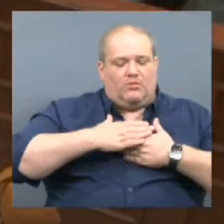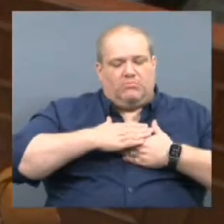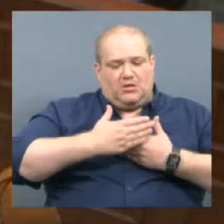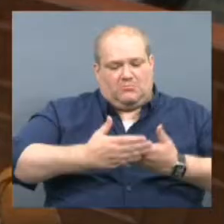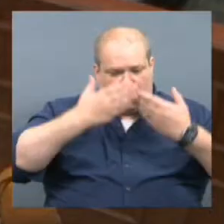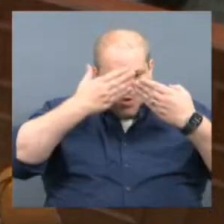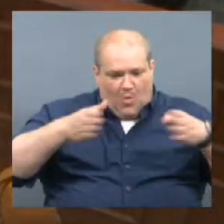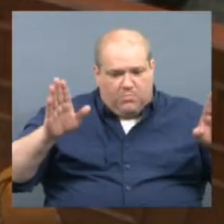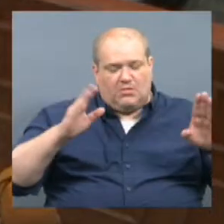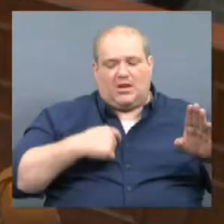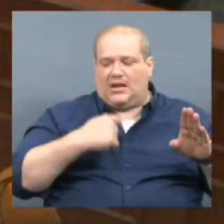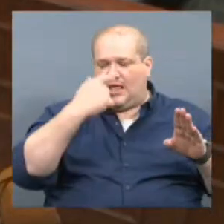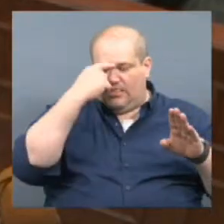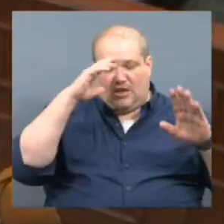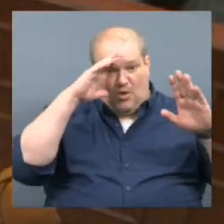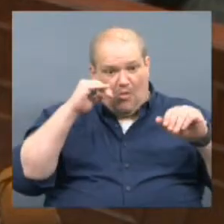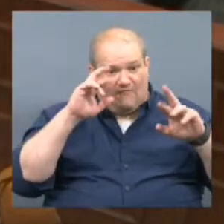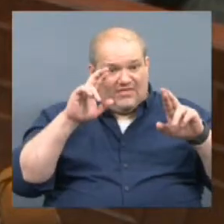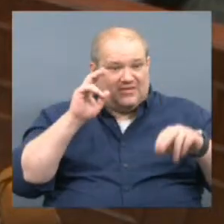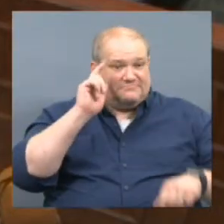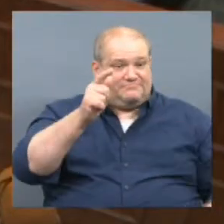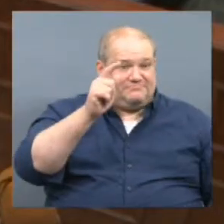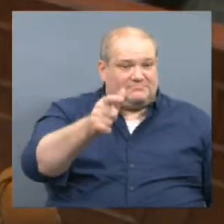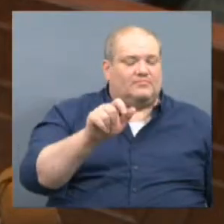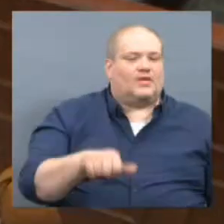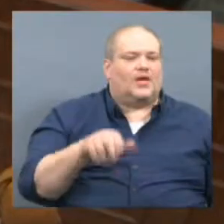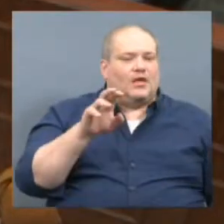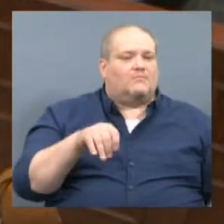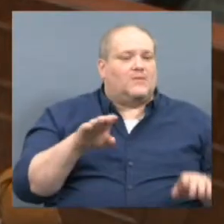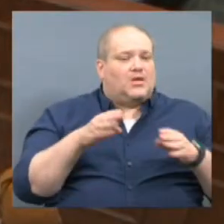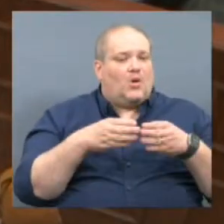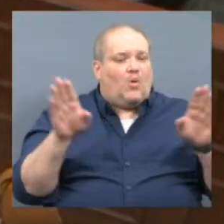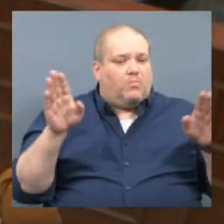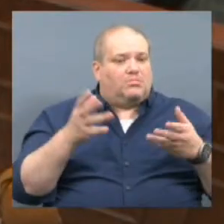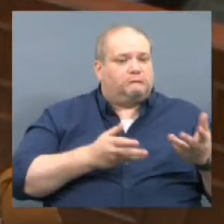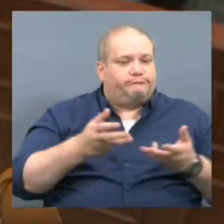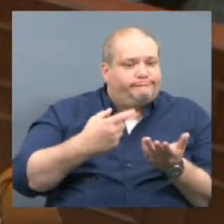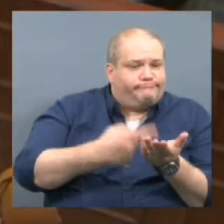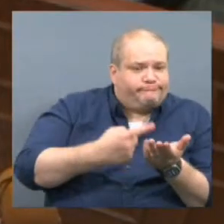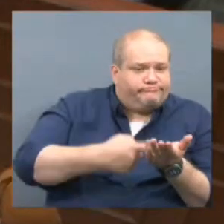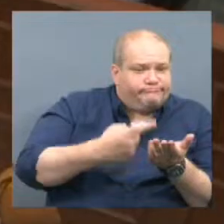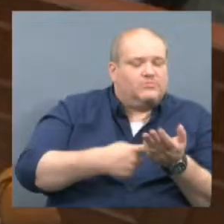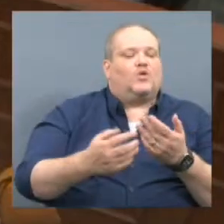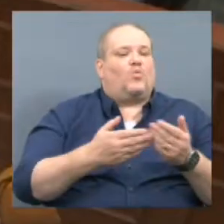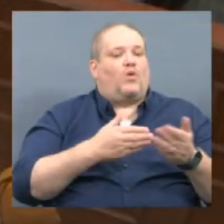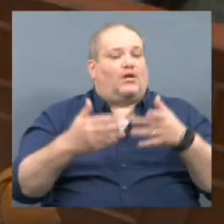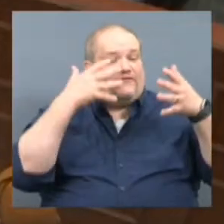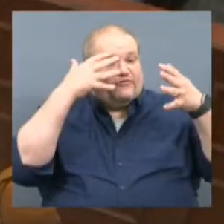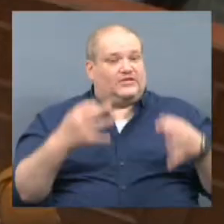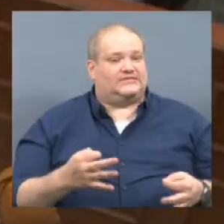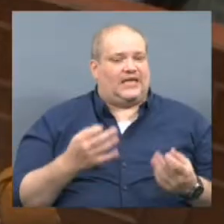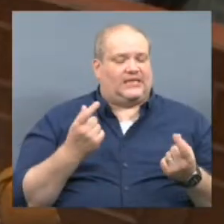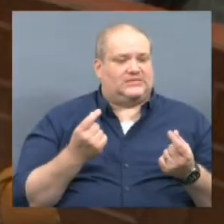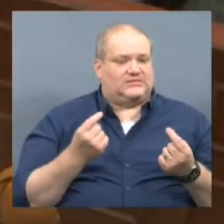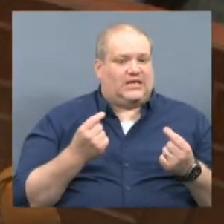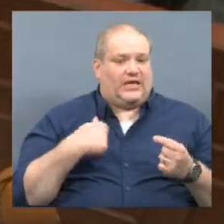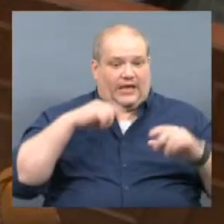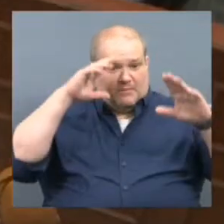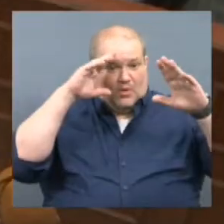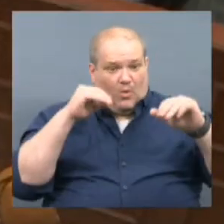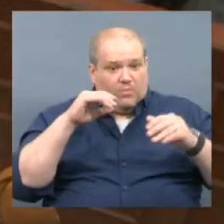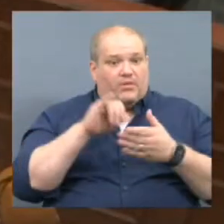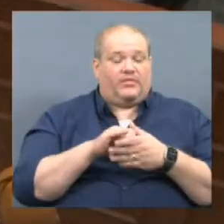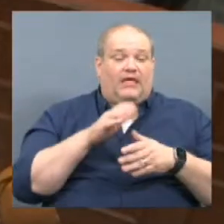And hopefully, I think at some point, it can be open. And whatever decision is made today, I'm hoping